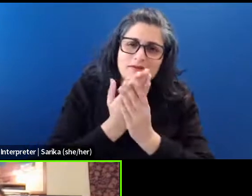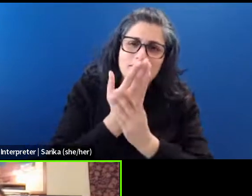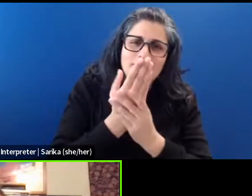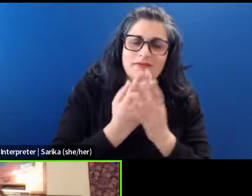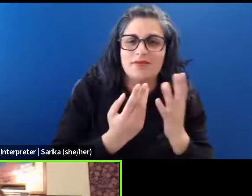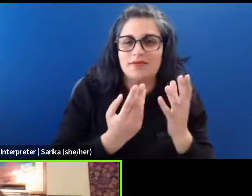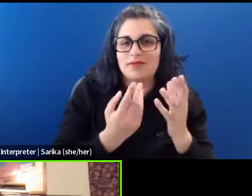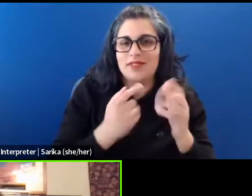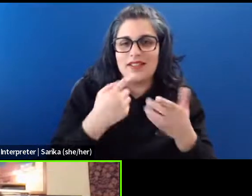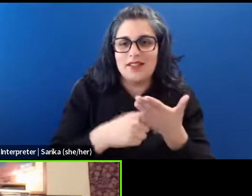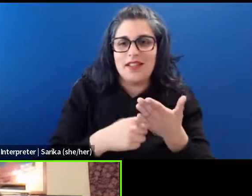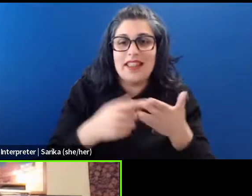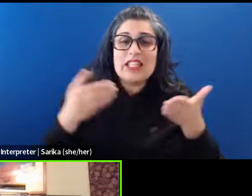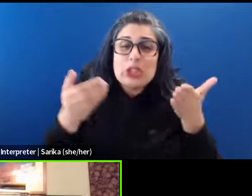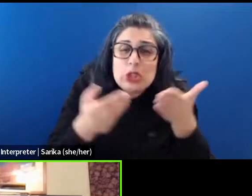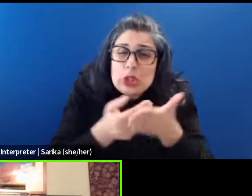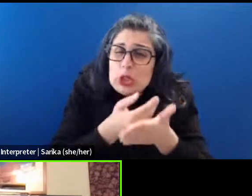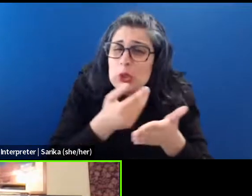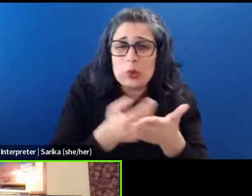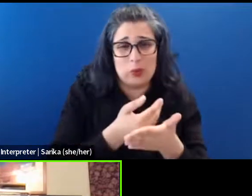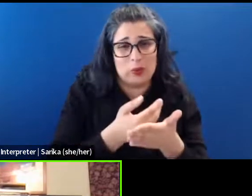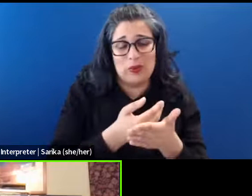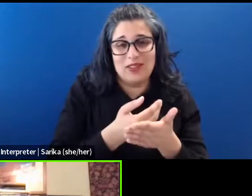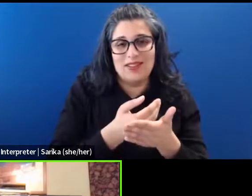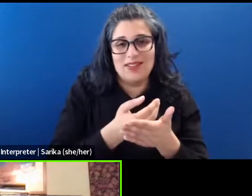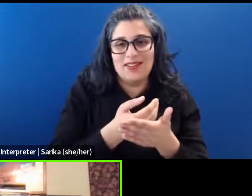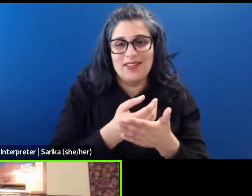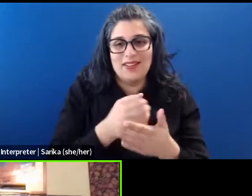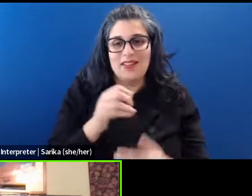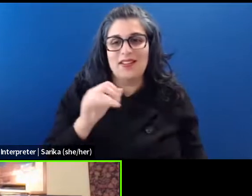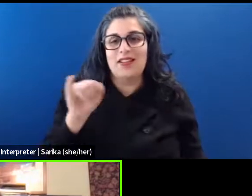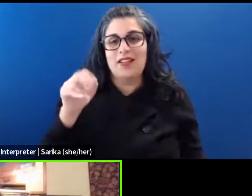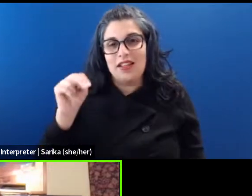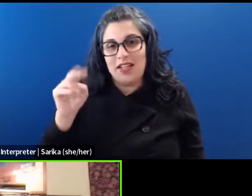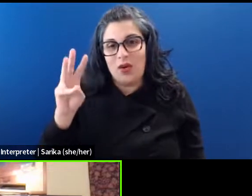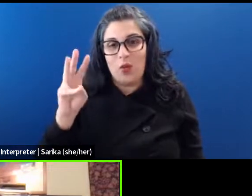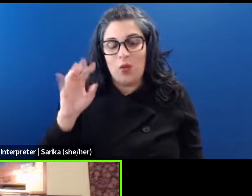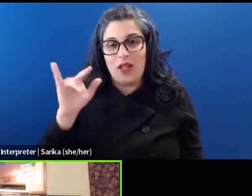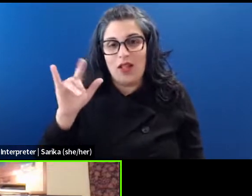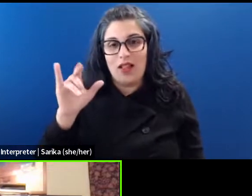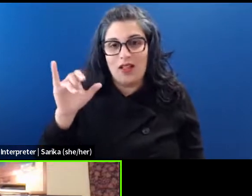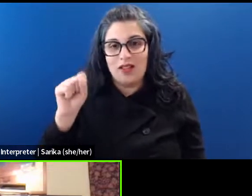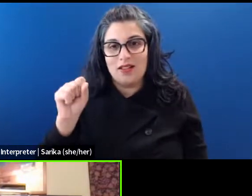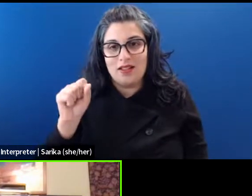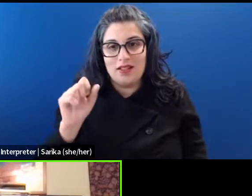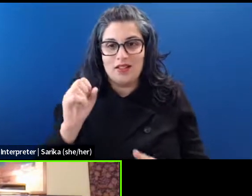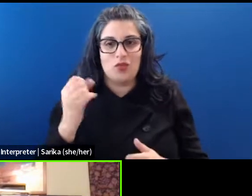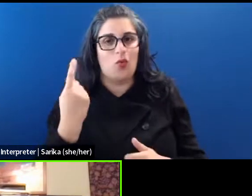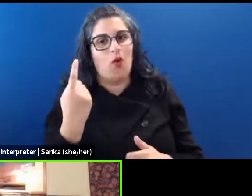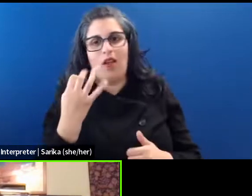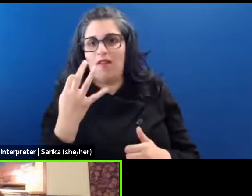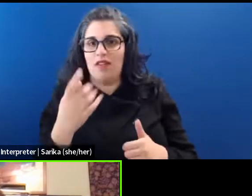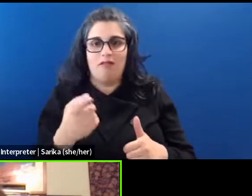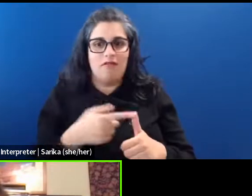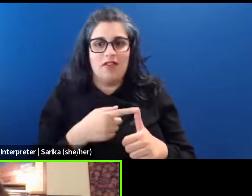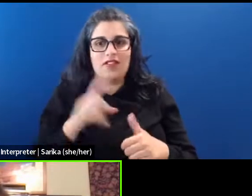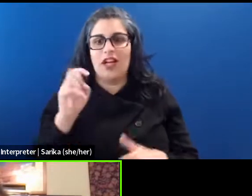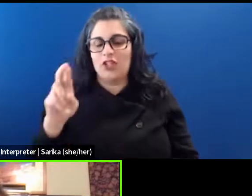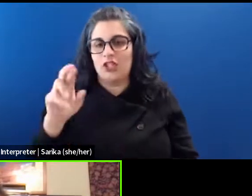very new, I want to say, right? So Jan Willis is one of the first... Dr. Jan